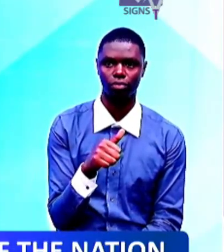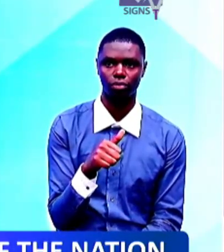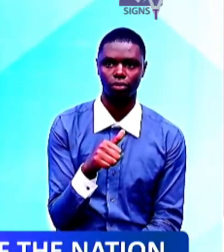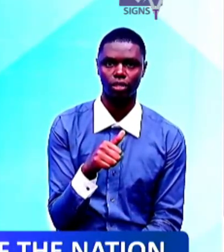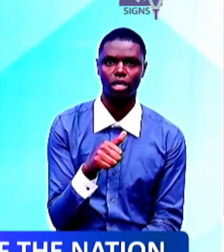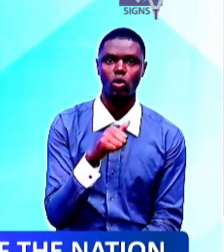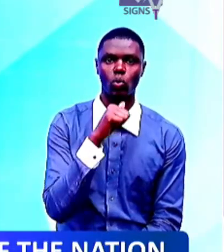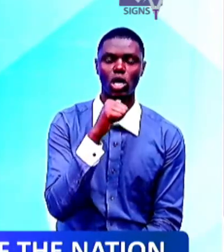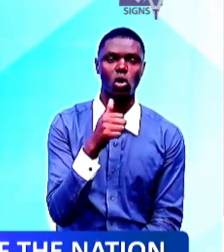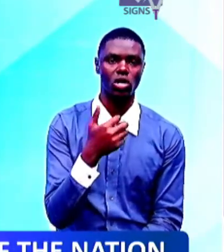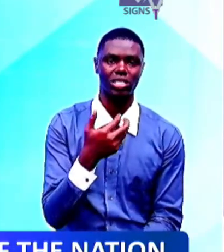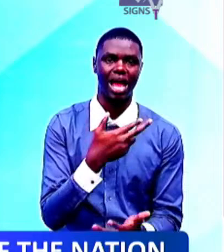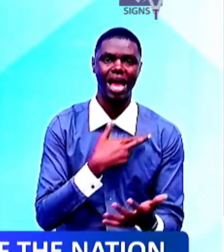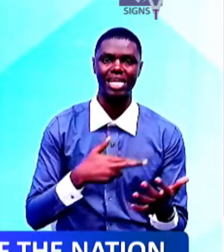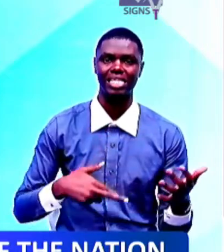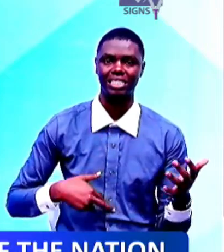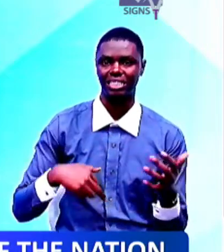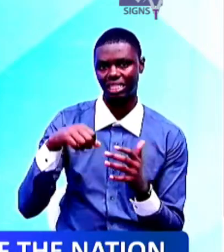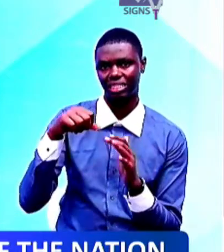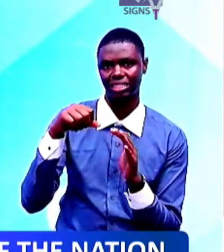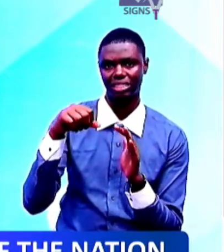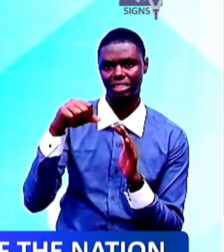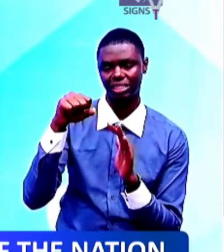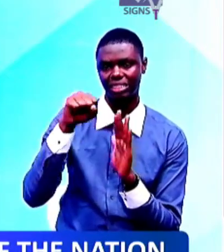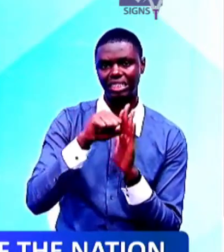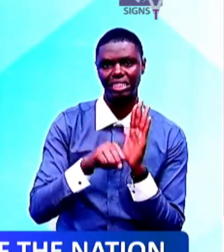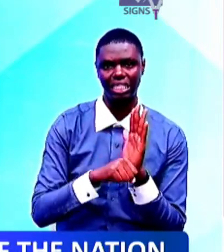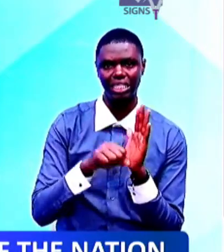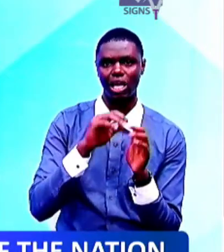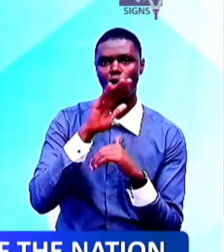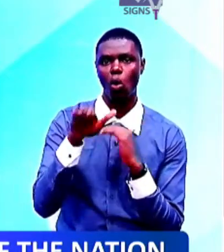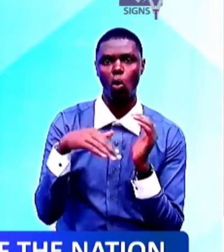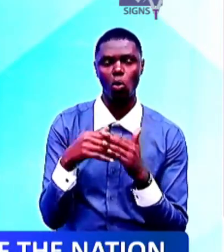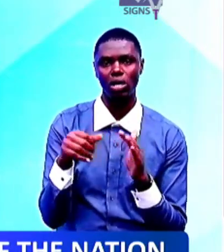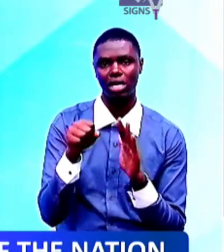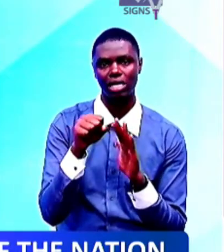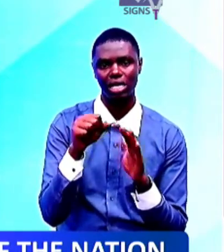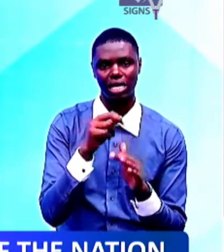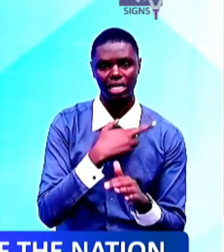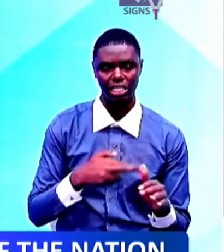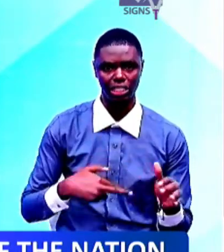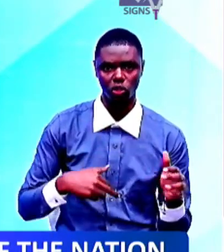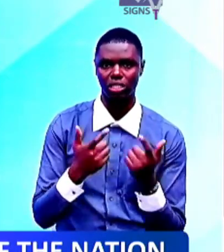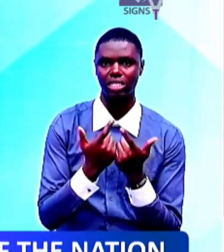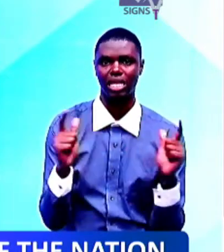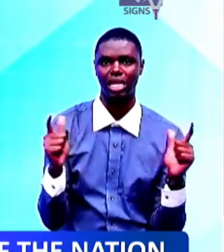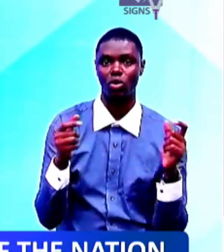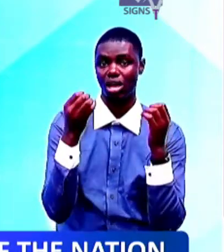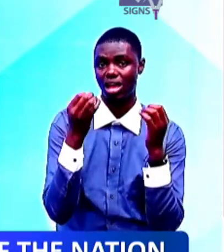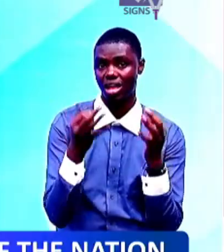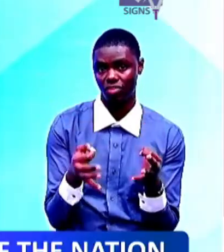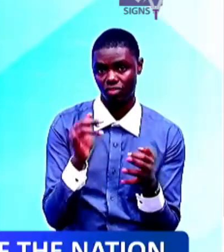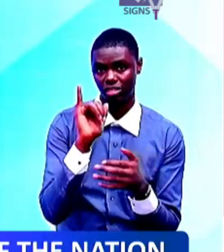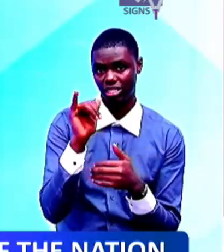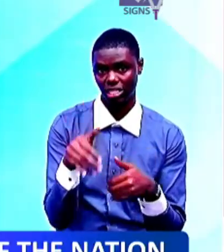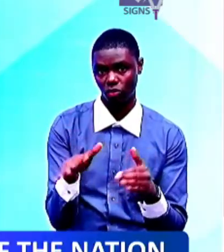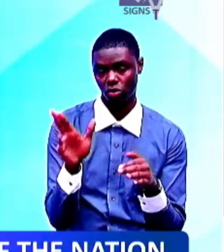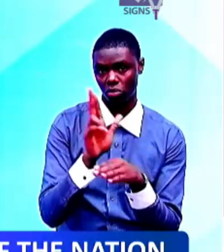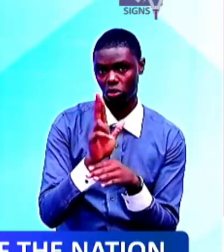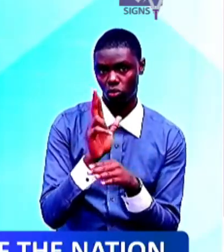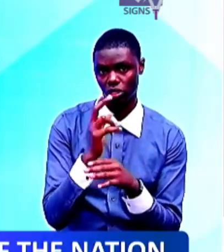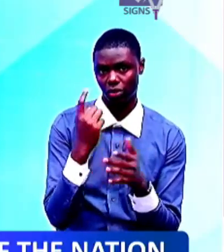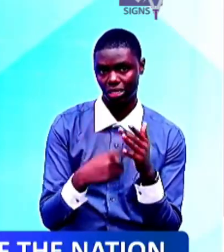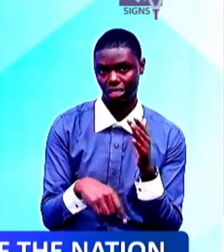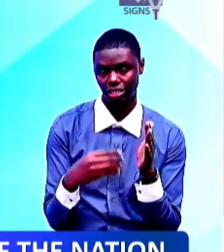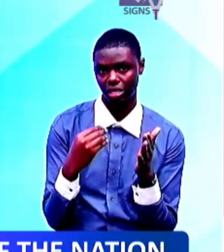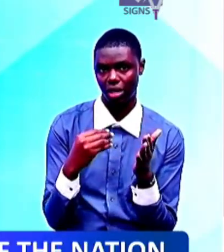are not a religious state per se. So every religion is allowed to stay there. If ingekuwa that way, that we are going to use our taxpayers'